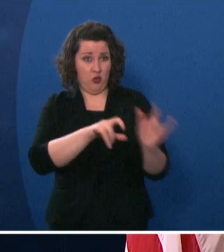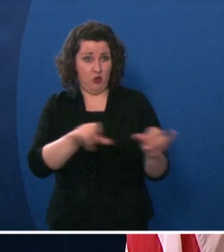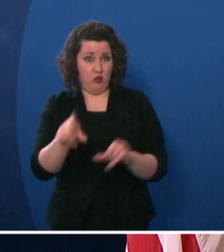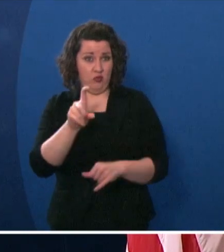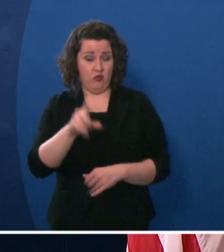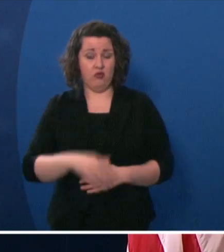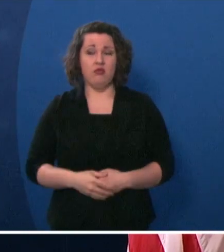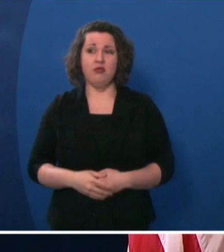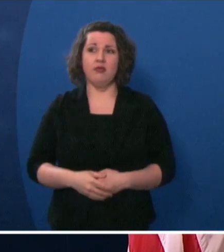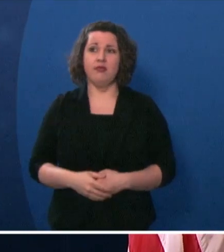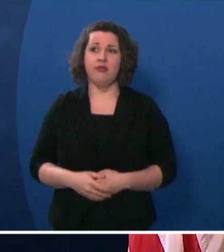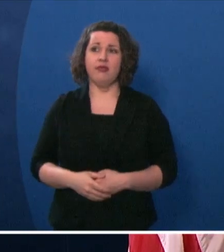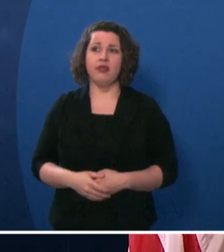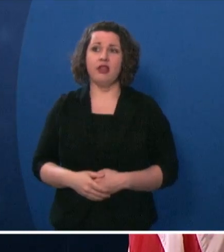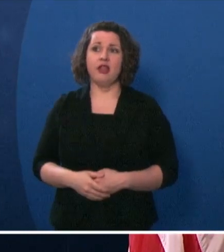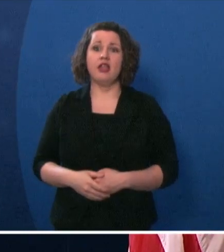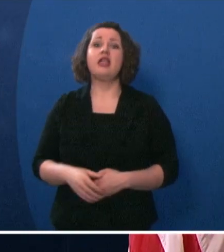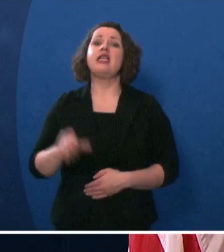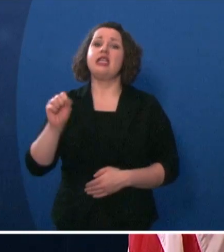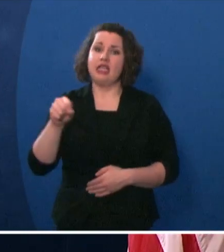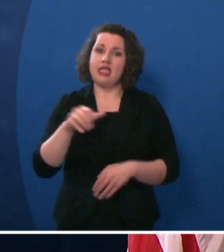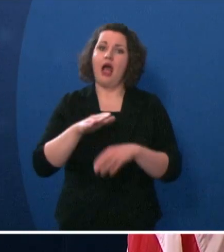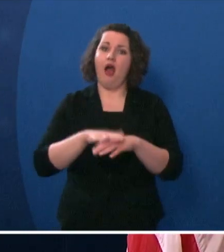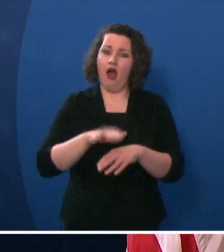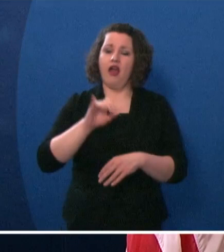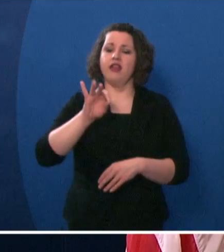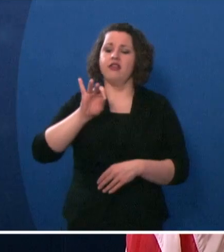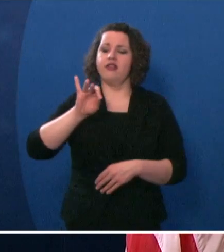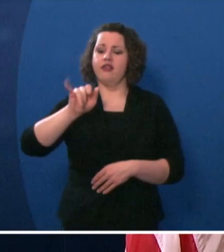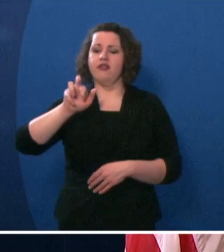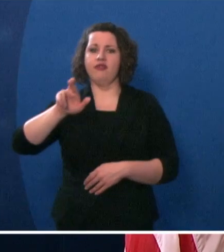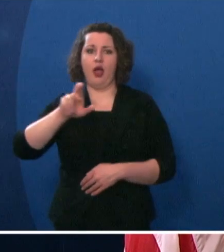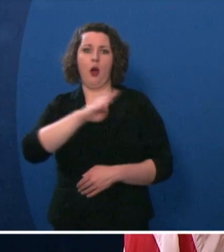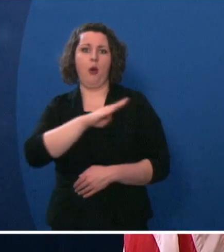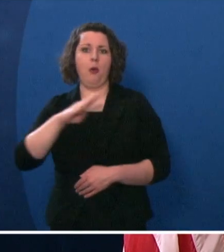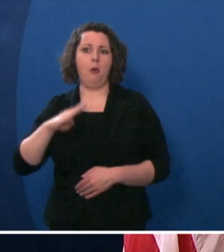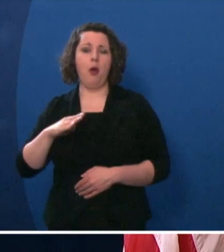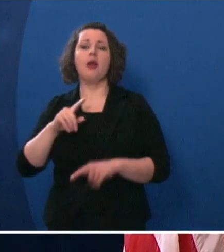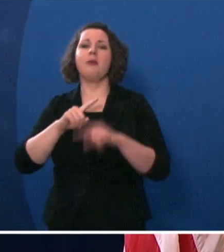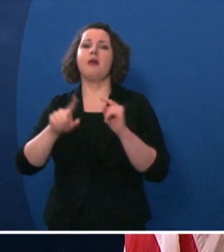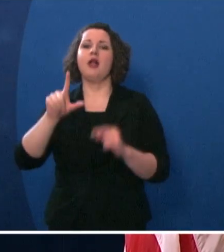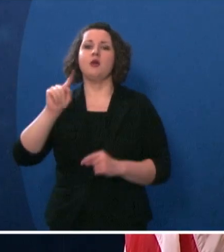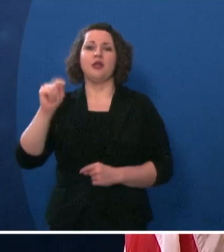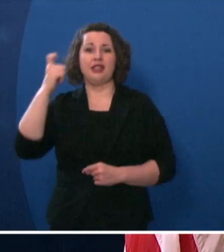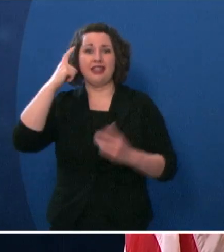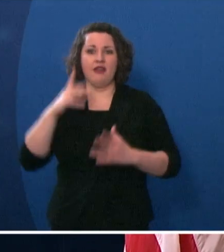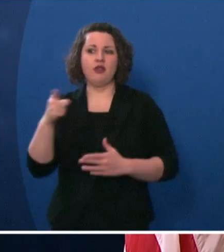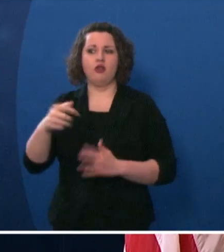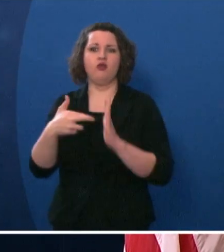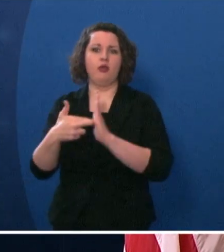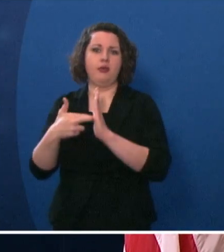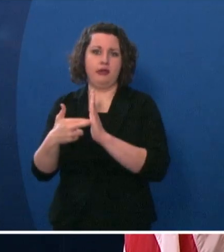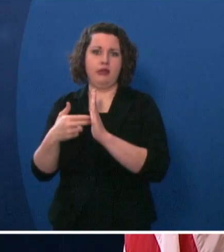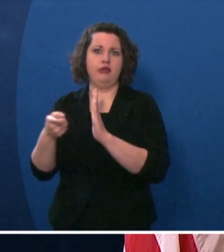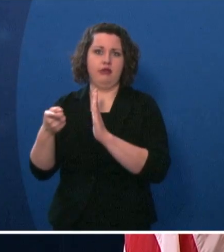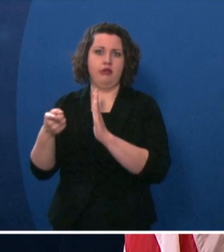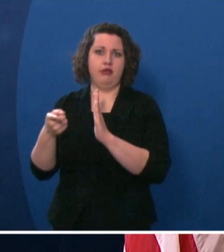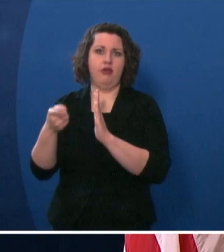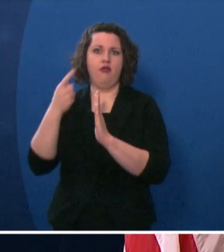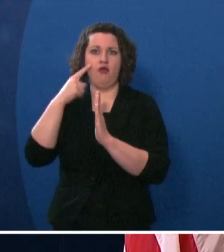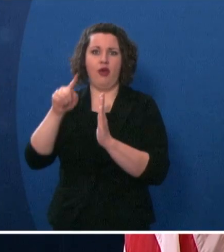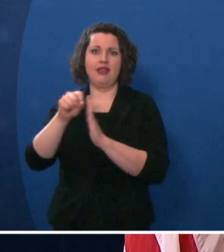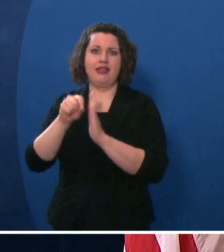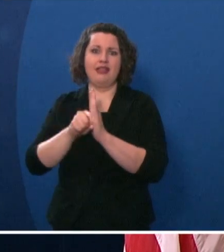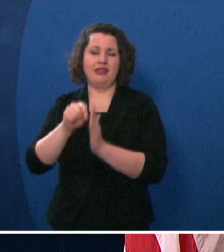Well, I do sit on this. I do sit on the fair board, but the lieutenant governor is actually my representative on the state fair